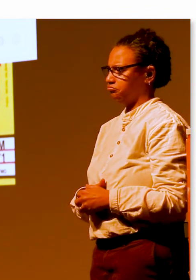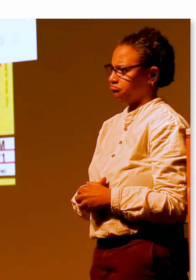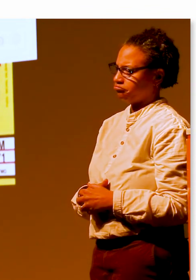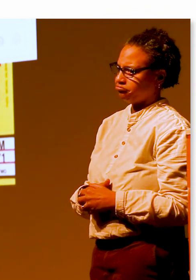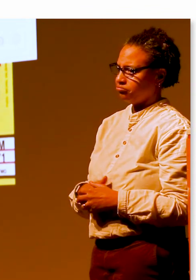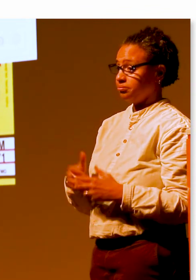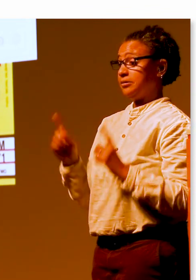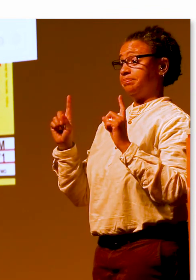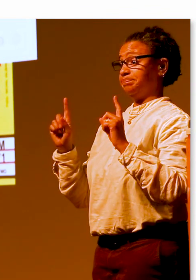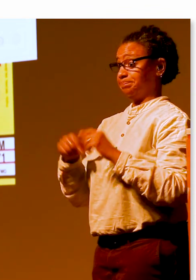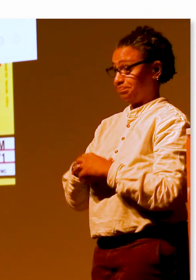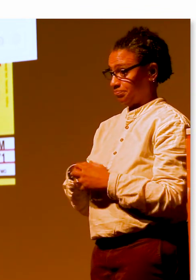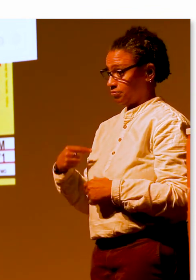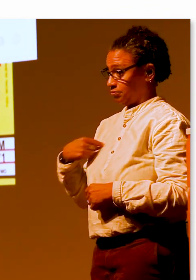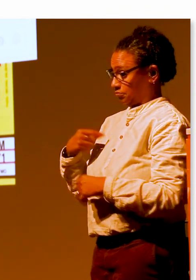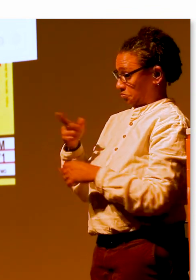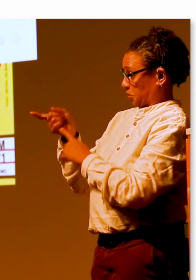But in this moment of